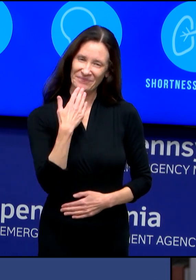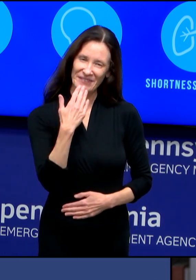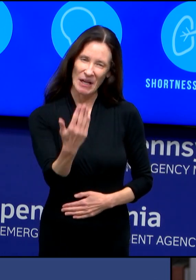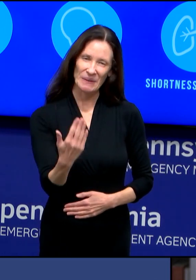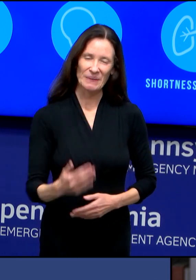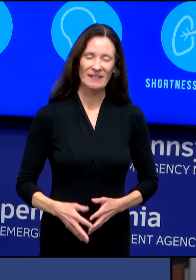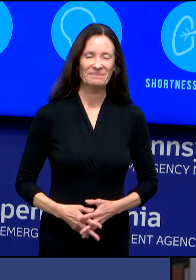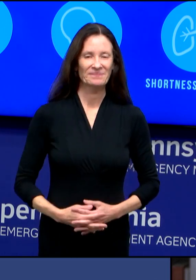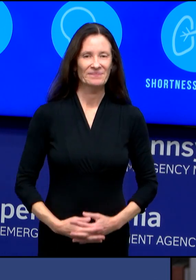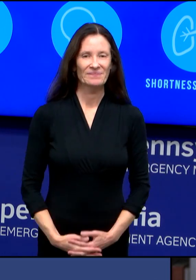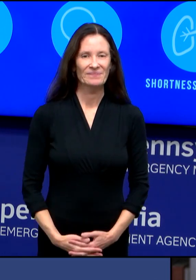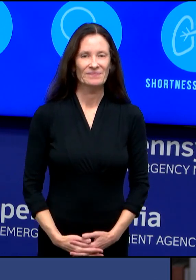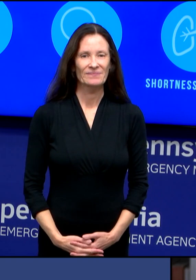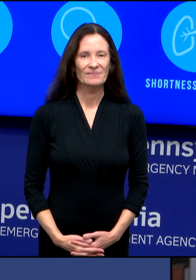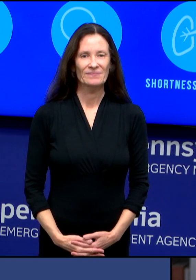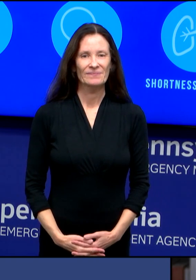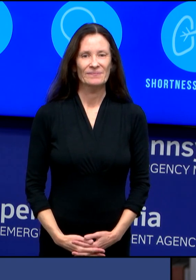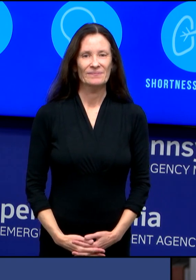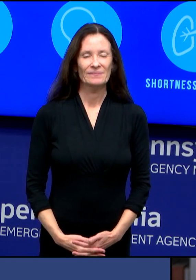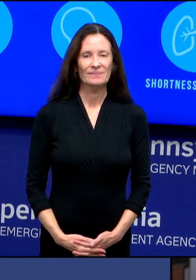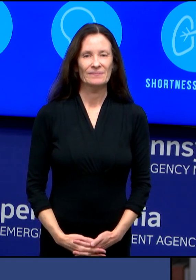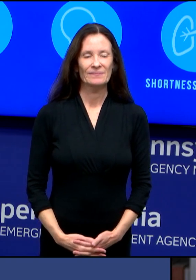I'll turn things back to you. Thank you.